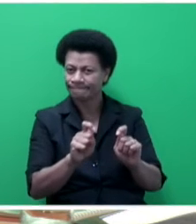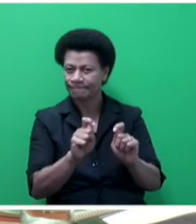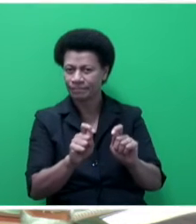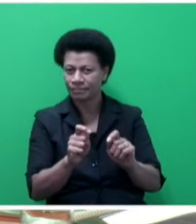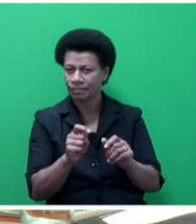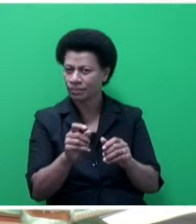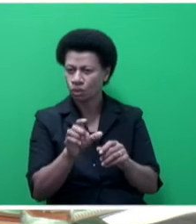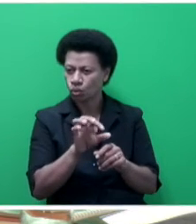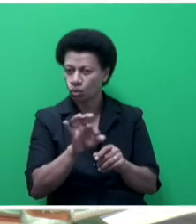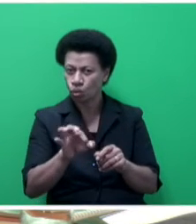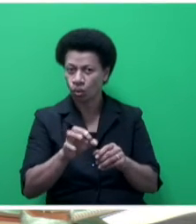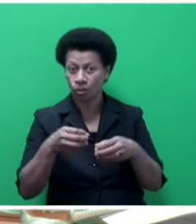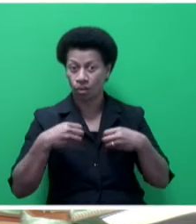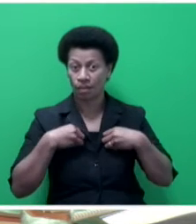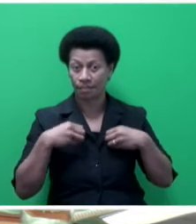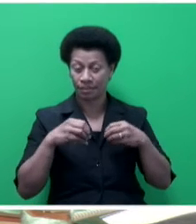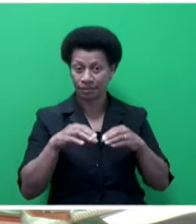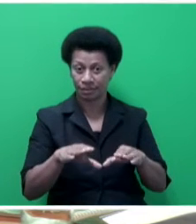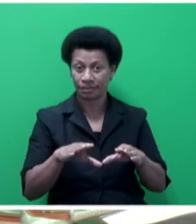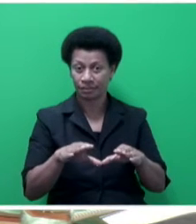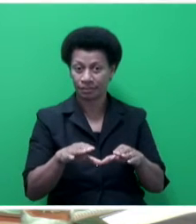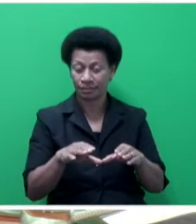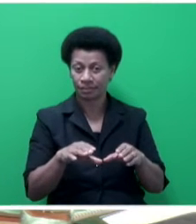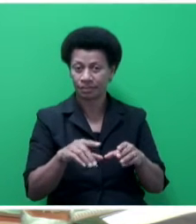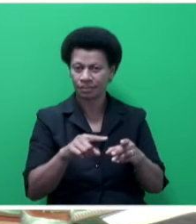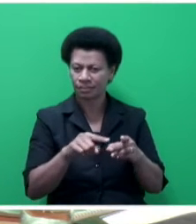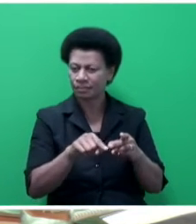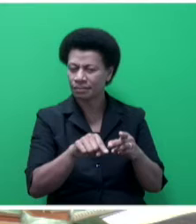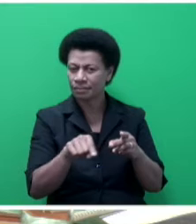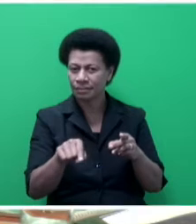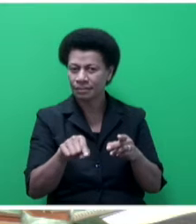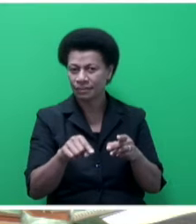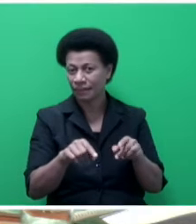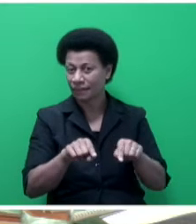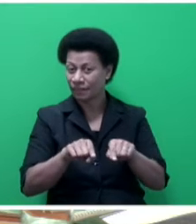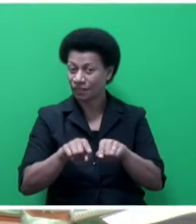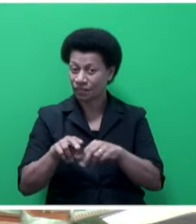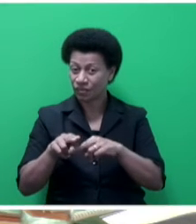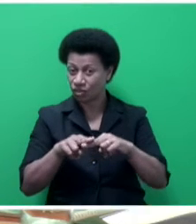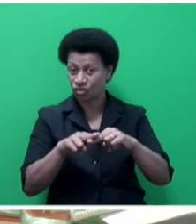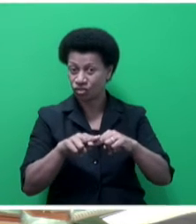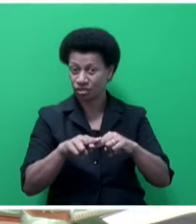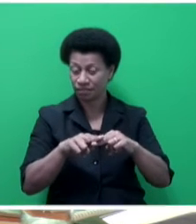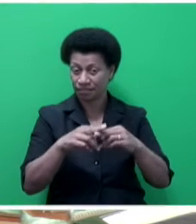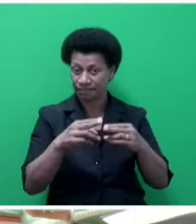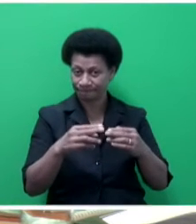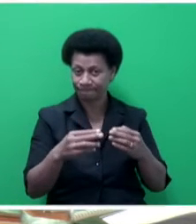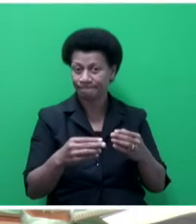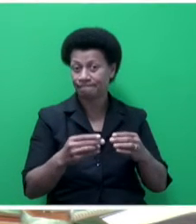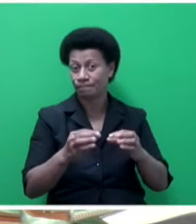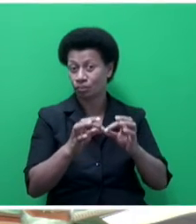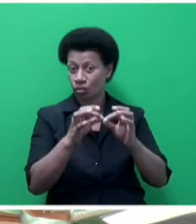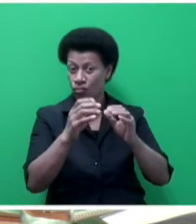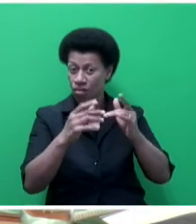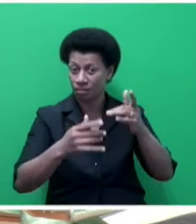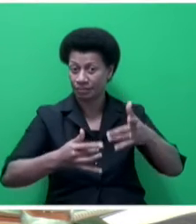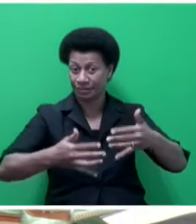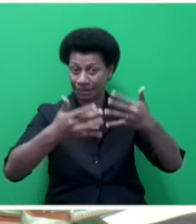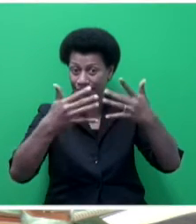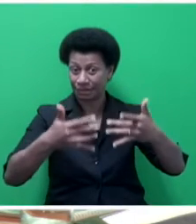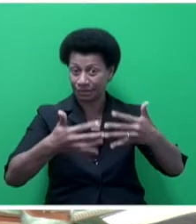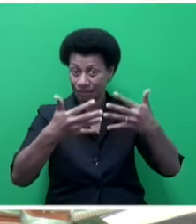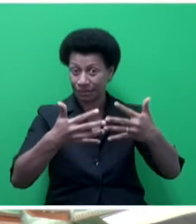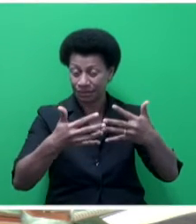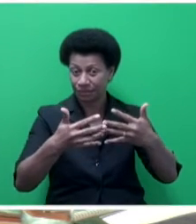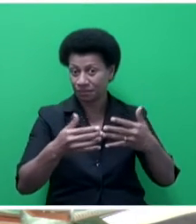completely plummet. The Fiji Bureau of Statistics indicated that for the first 3 months of 2020, a total